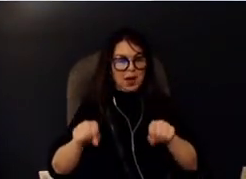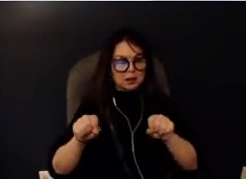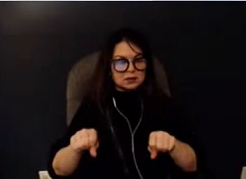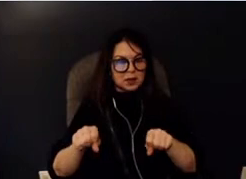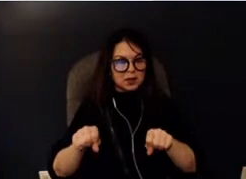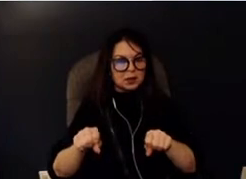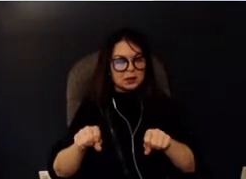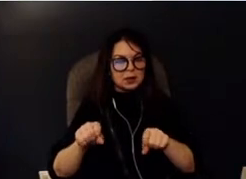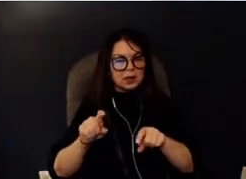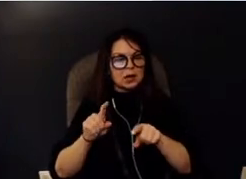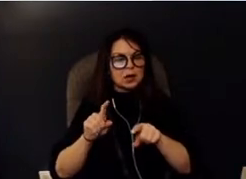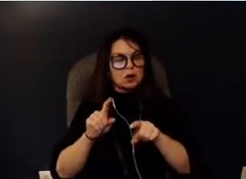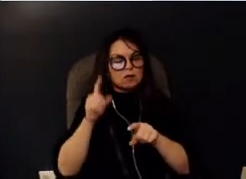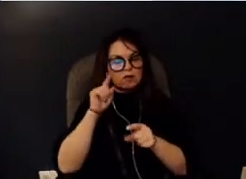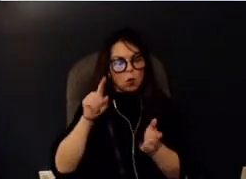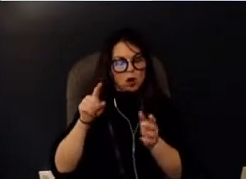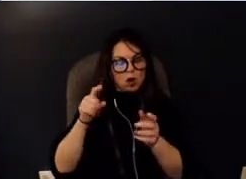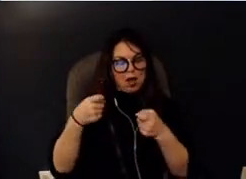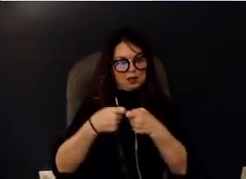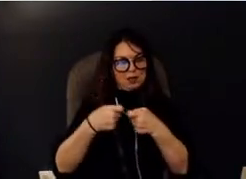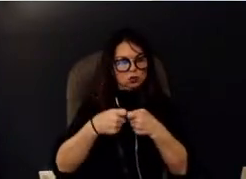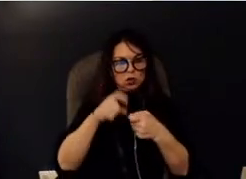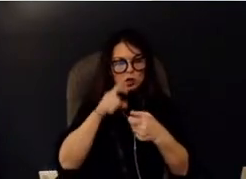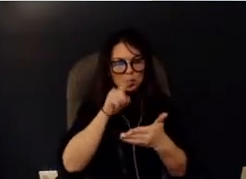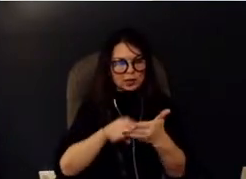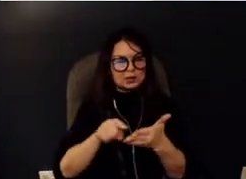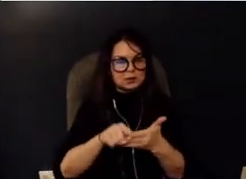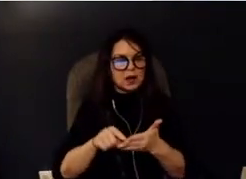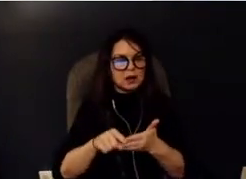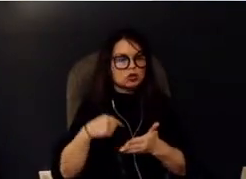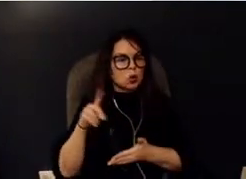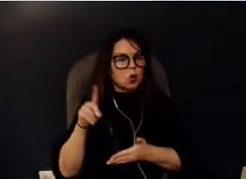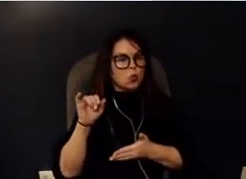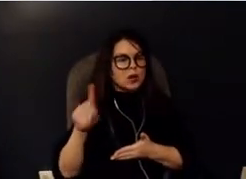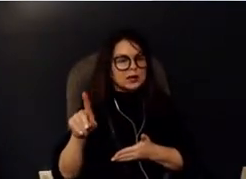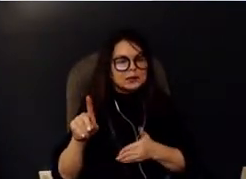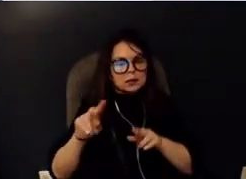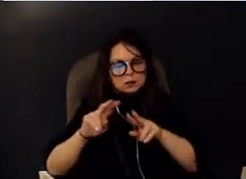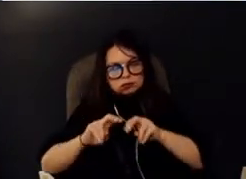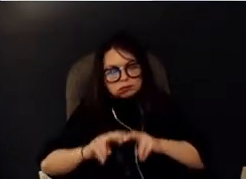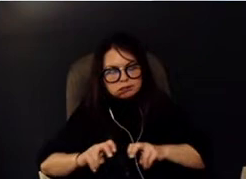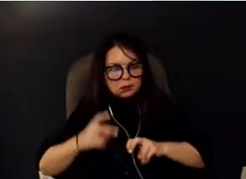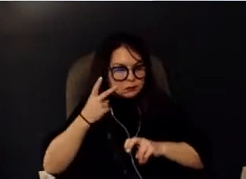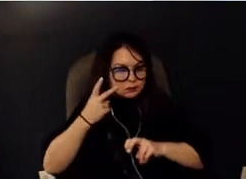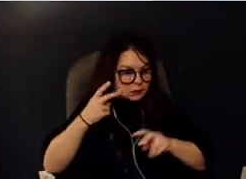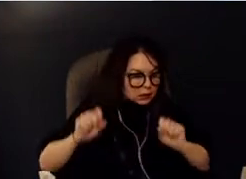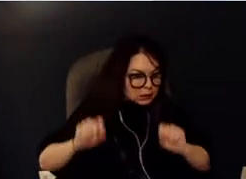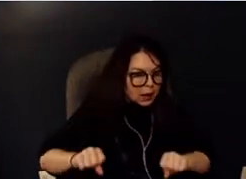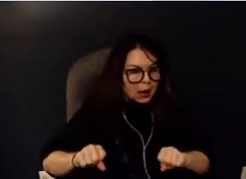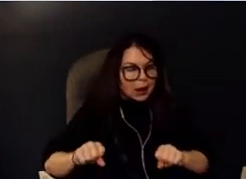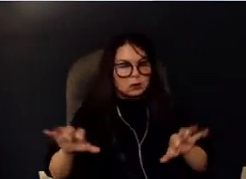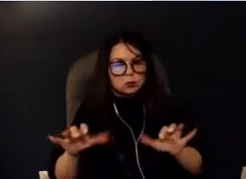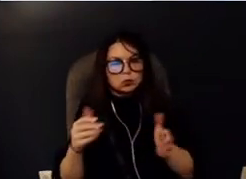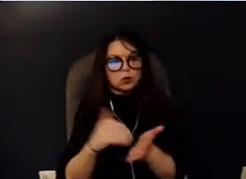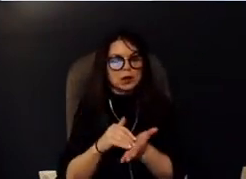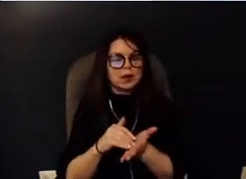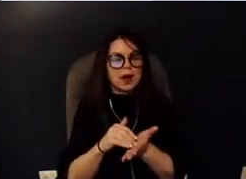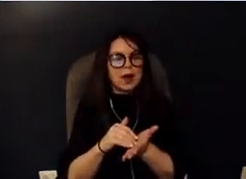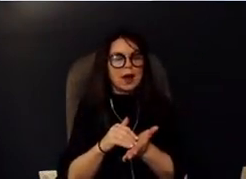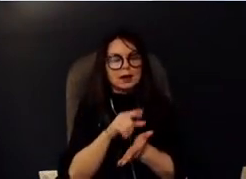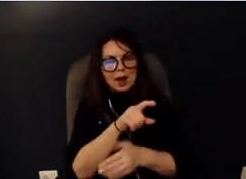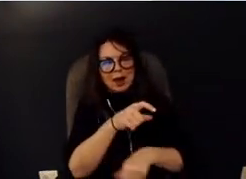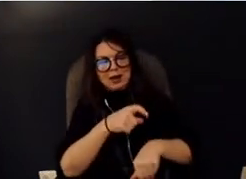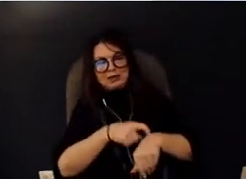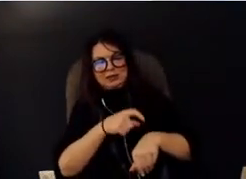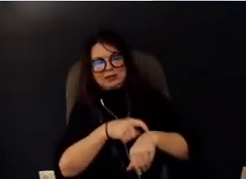inspections. I believe that Councilmember Gordon did reference the correct time frame, but we did not. My error on that one,